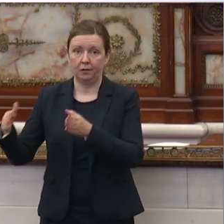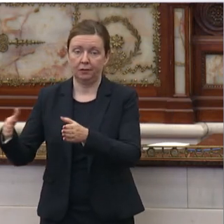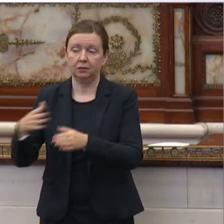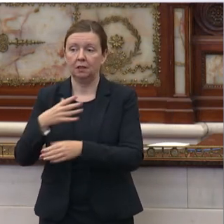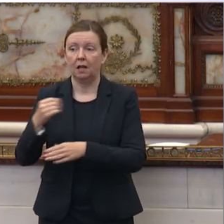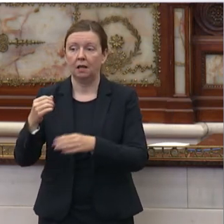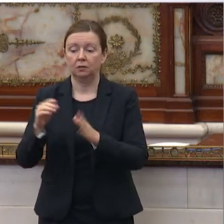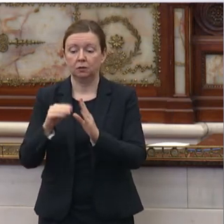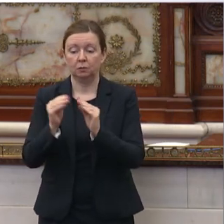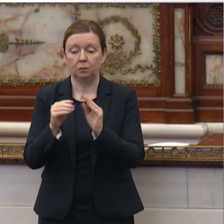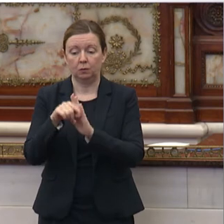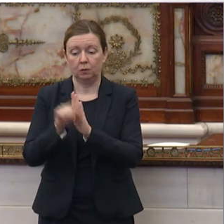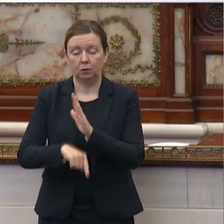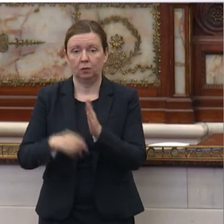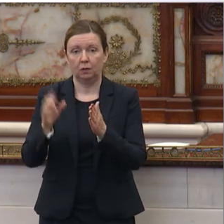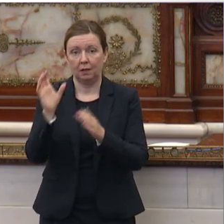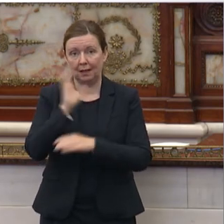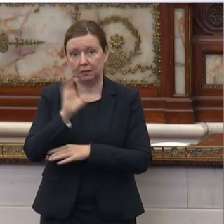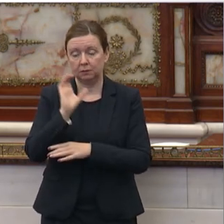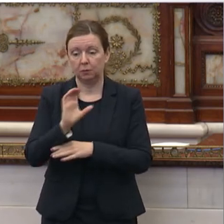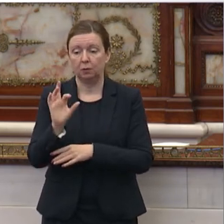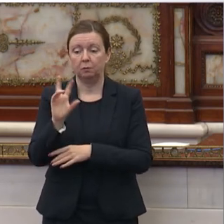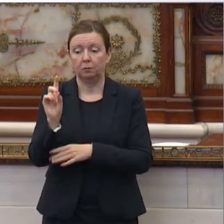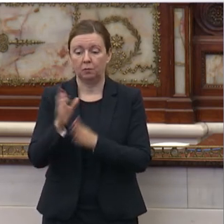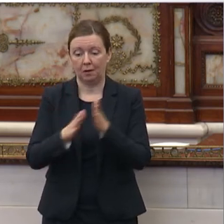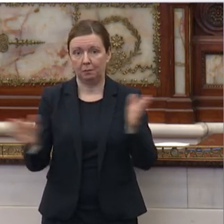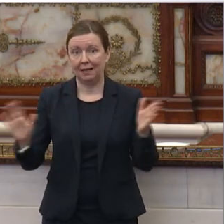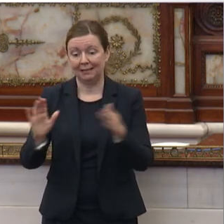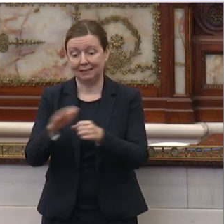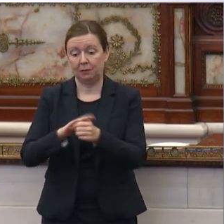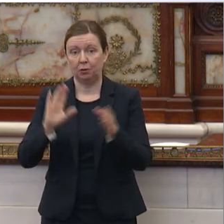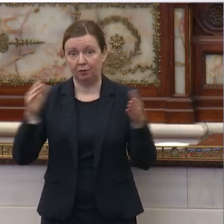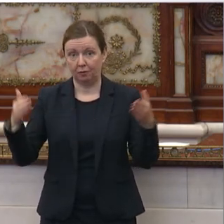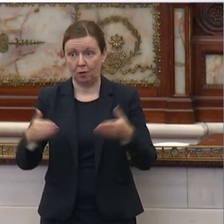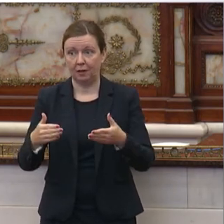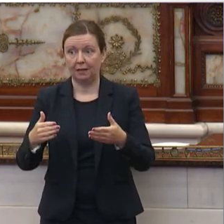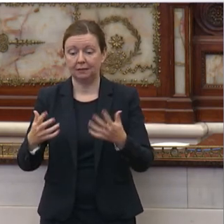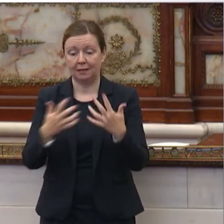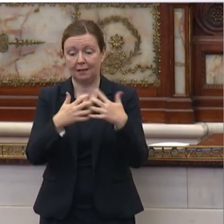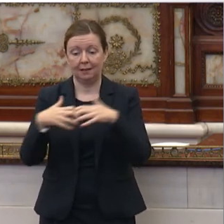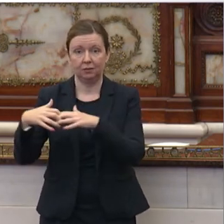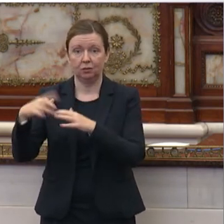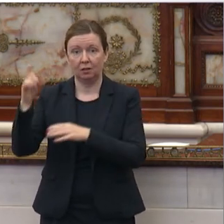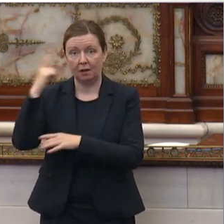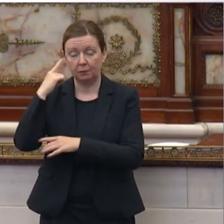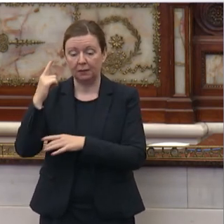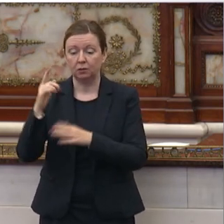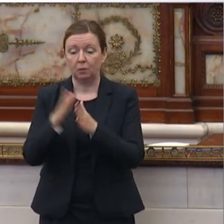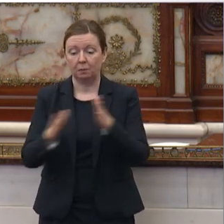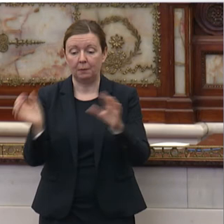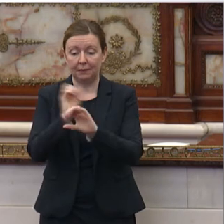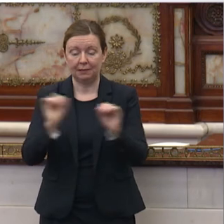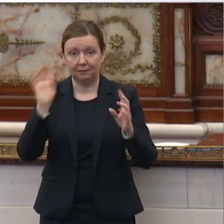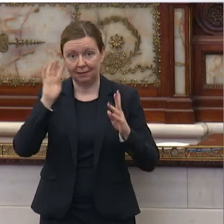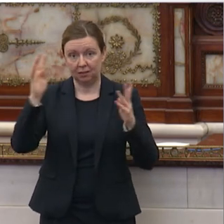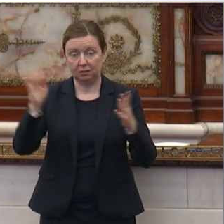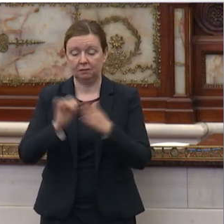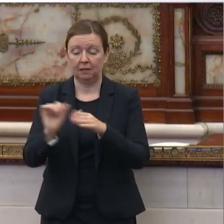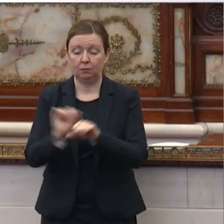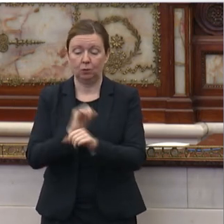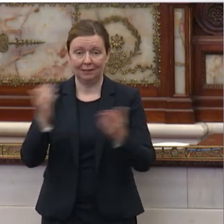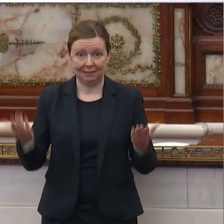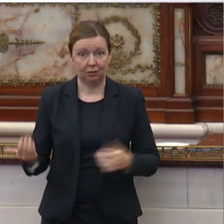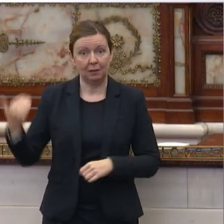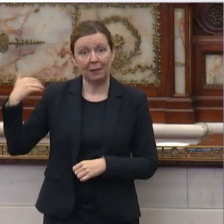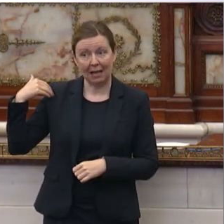further to explore any and all broad-based, neighborhood-focused, and intergovernmental public safety initiatives that have worked in the city in